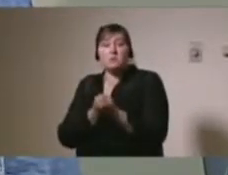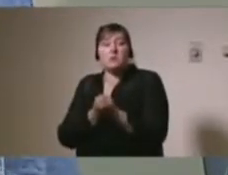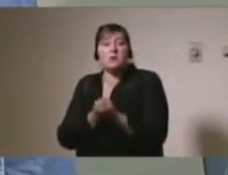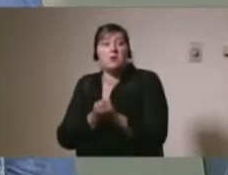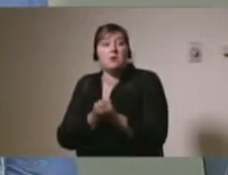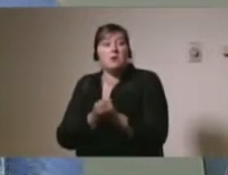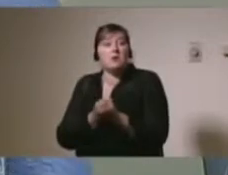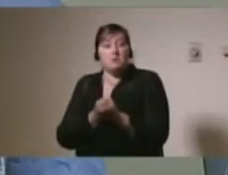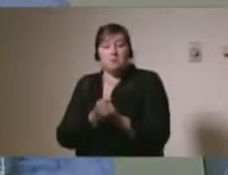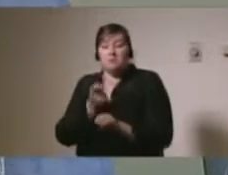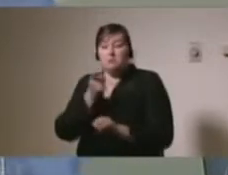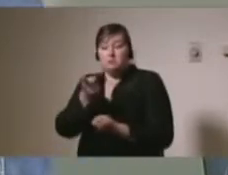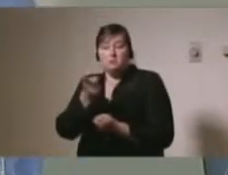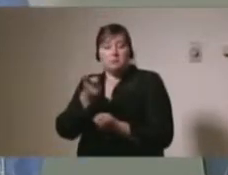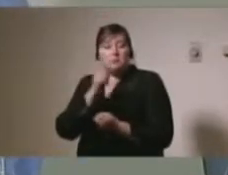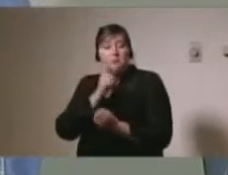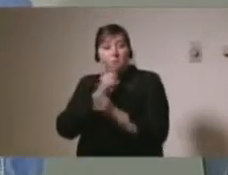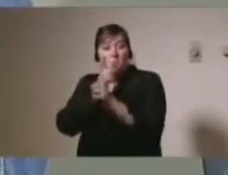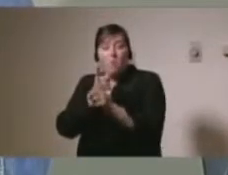sharks.